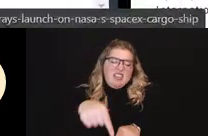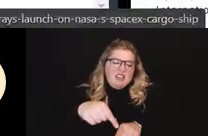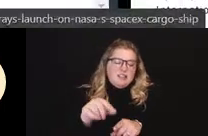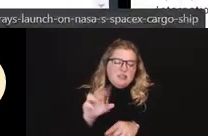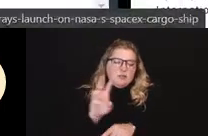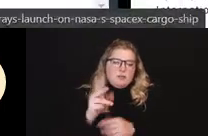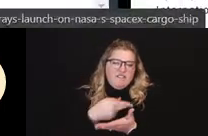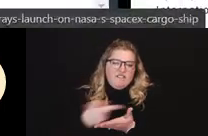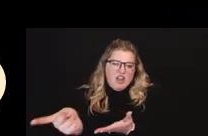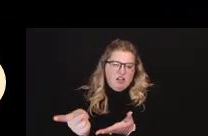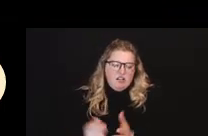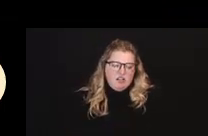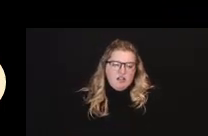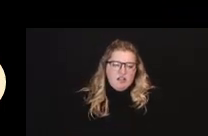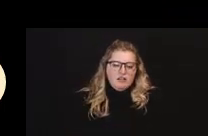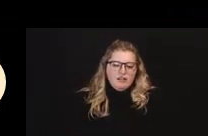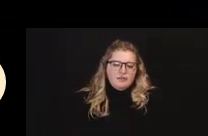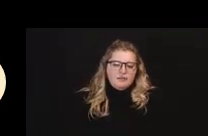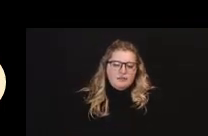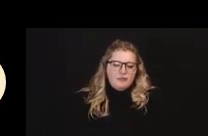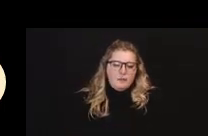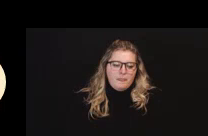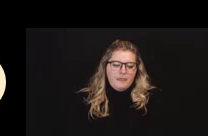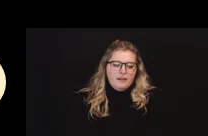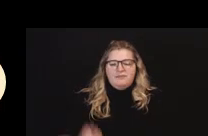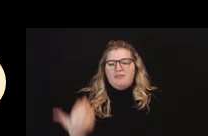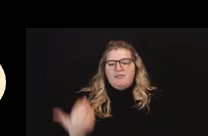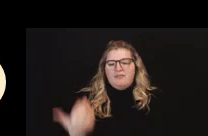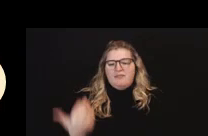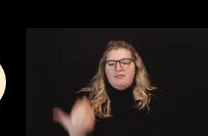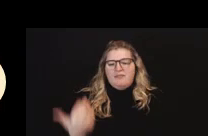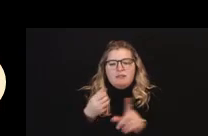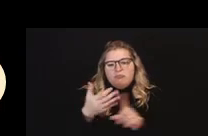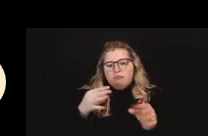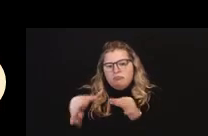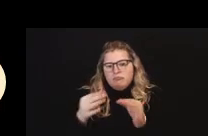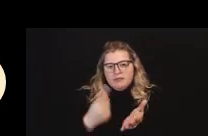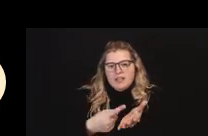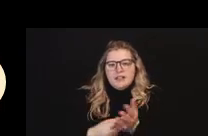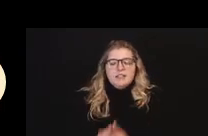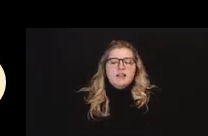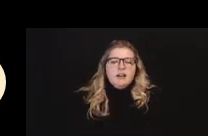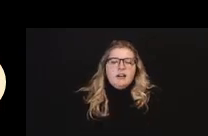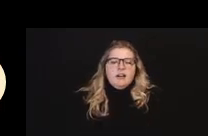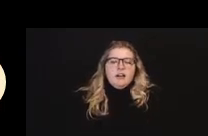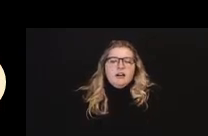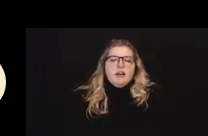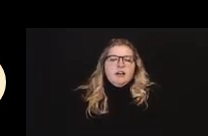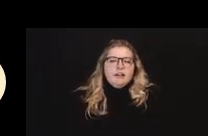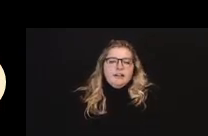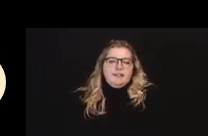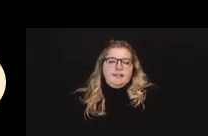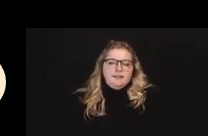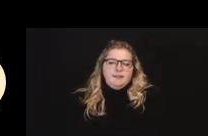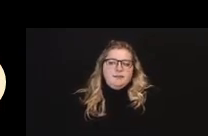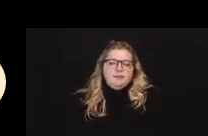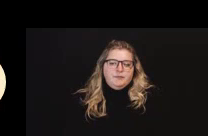requirement. Again, we talked about that a little bit more the last time as well, but I did want to mention, well, so if this fails, what caused